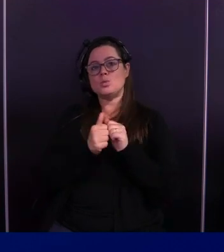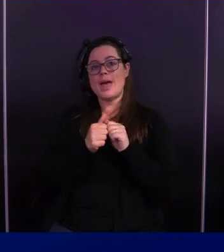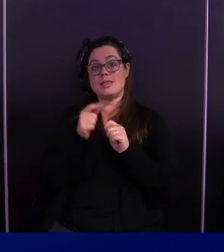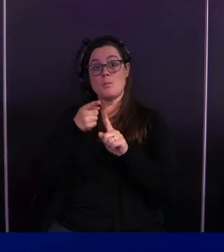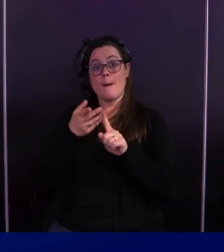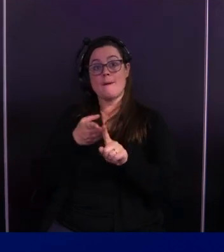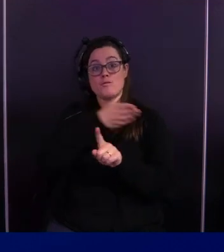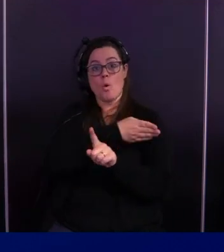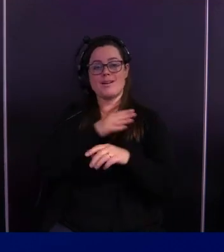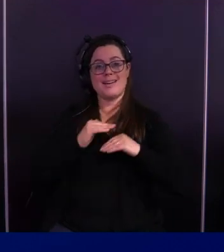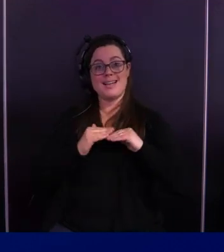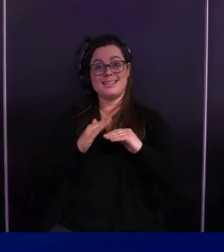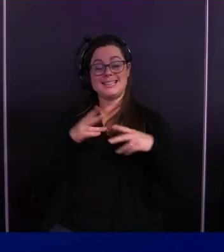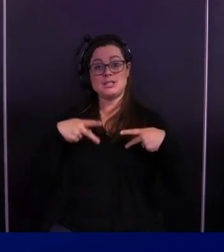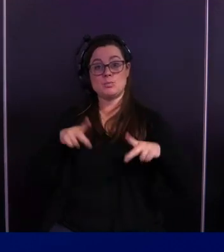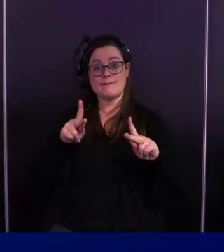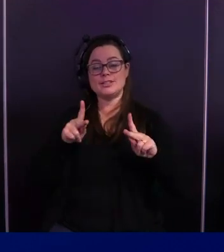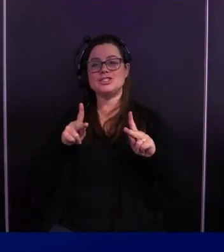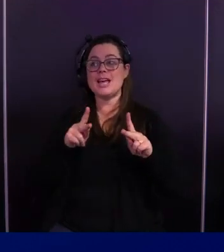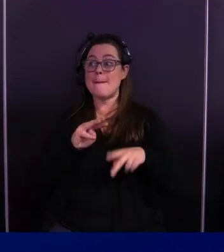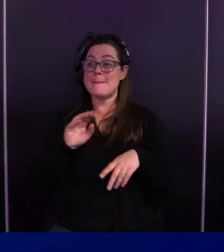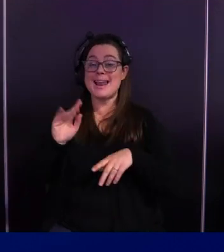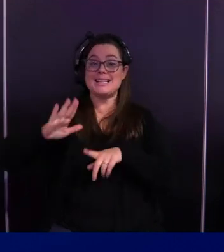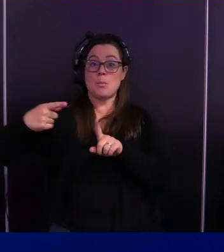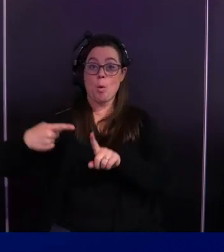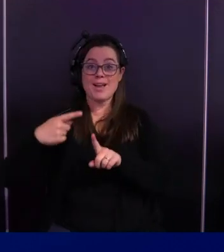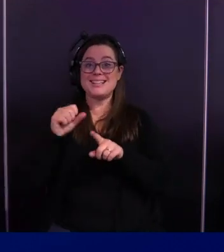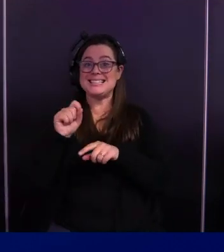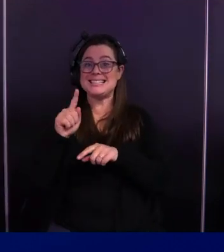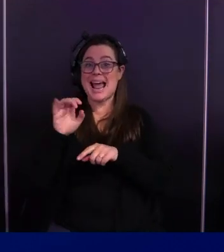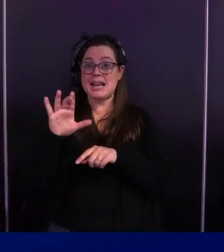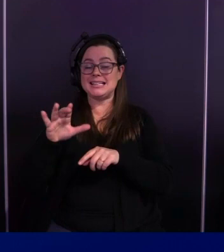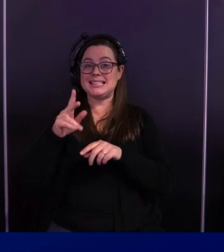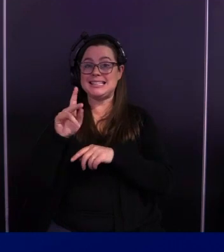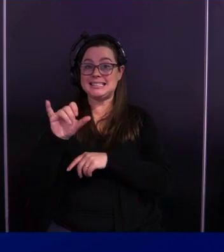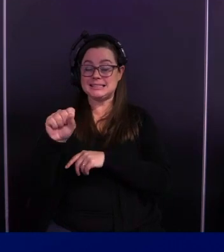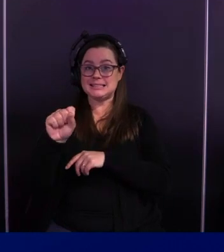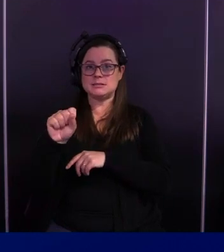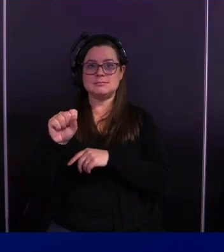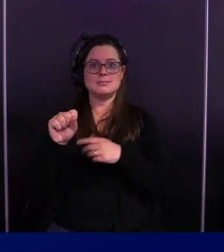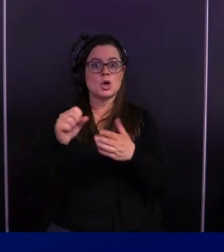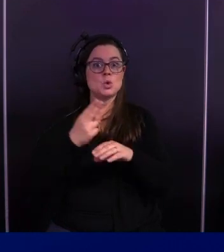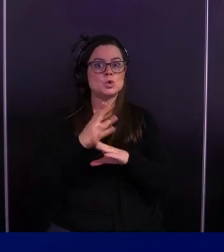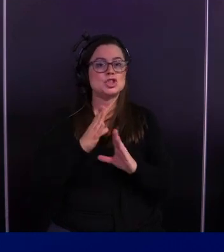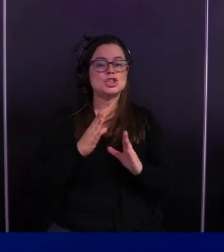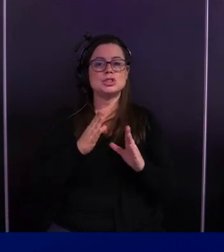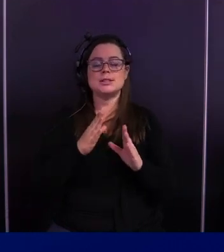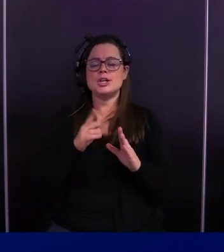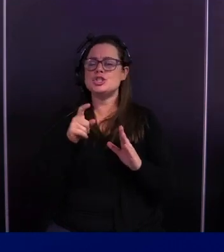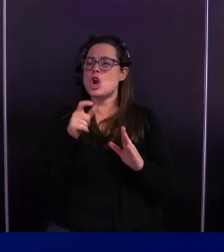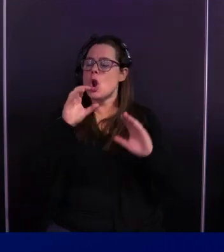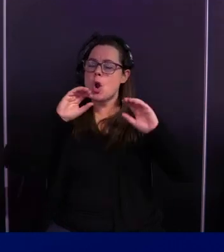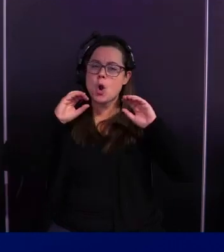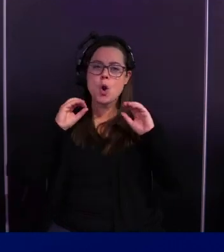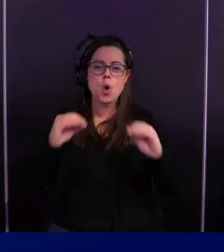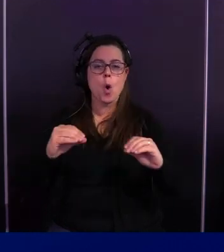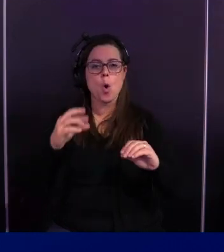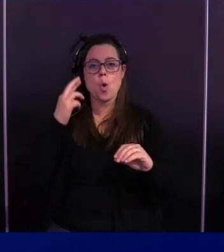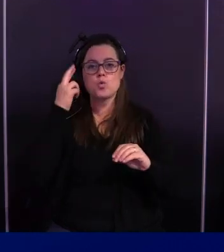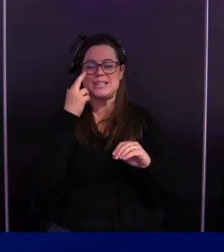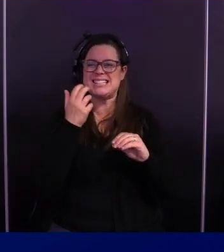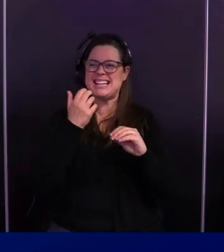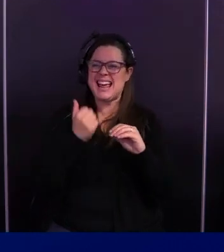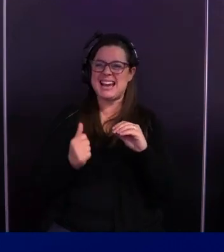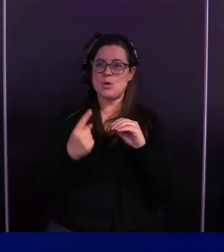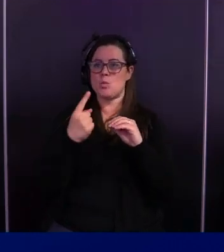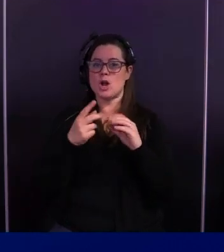point about least privileged and Matt's point about static keys, because we don't want users, there should be no reason any user